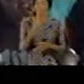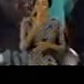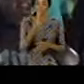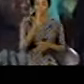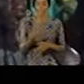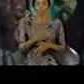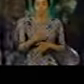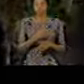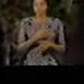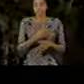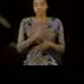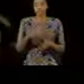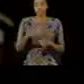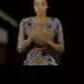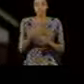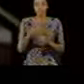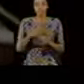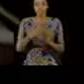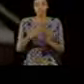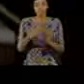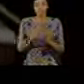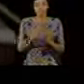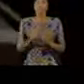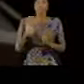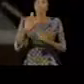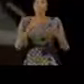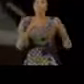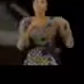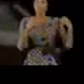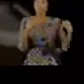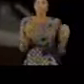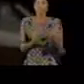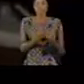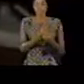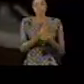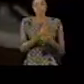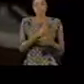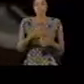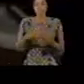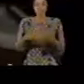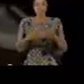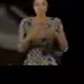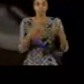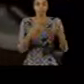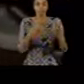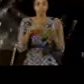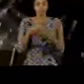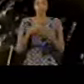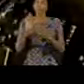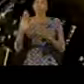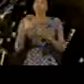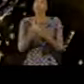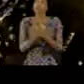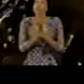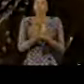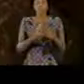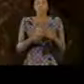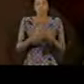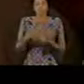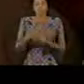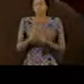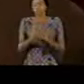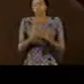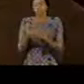you are and fill me with your heart. Lead me in your love